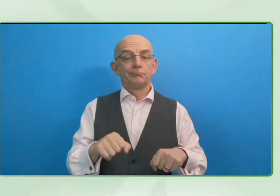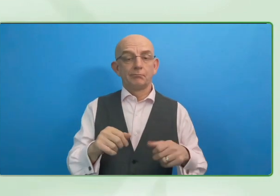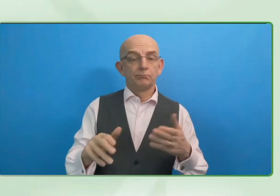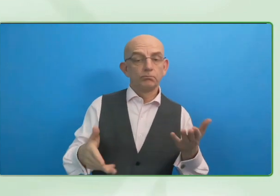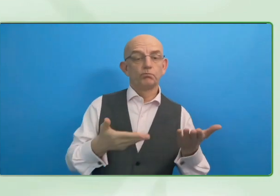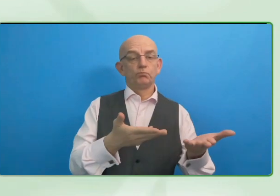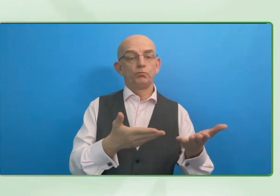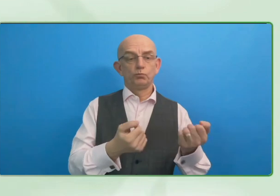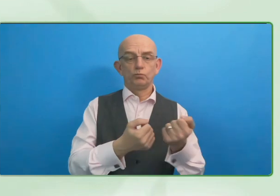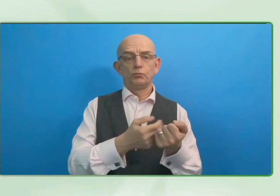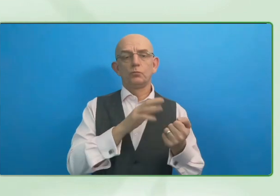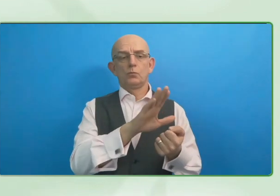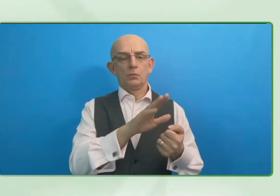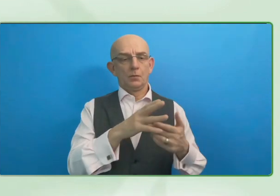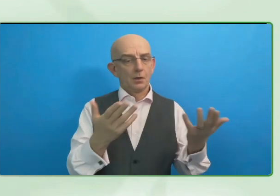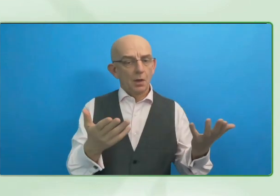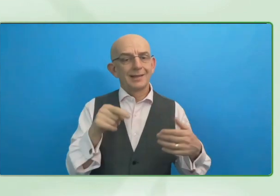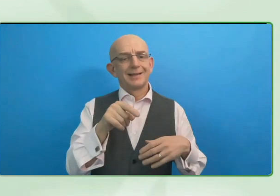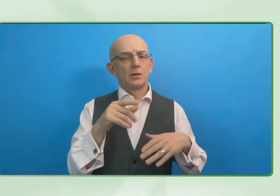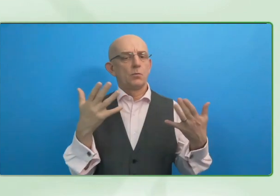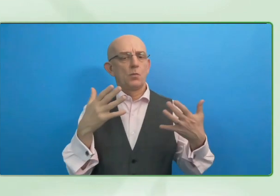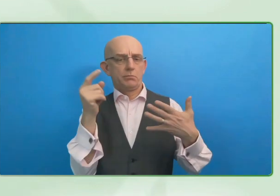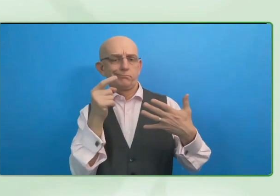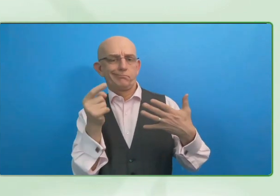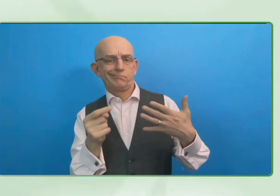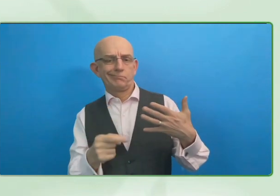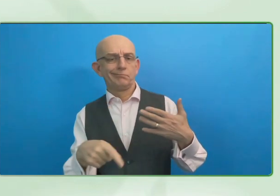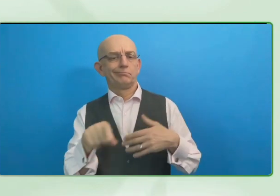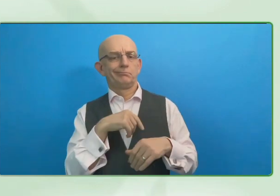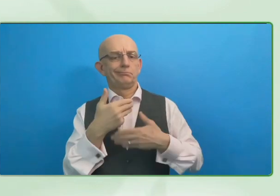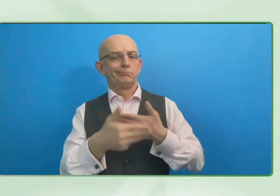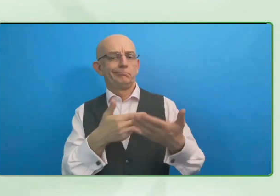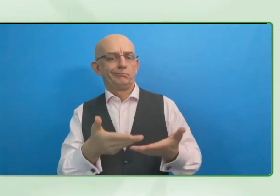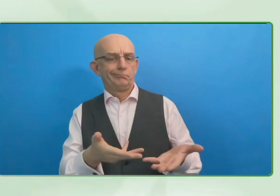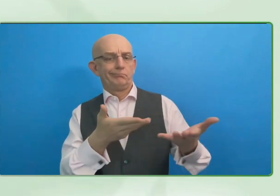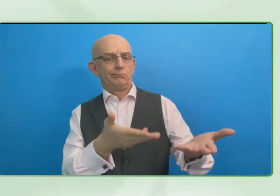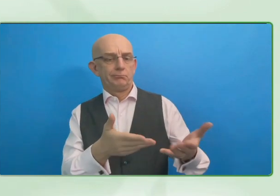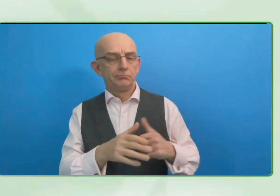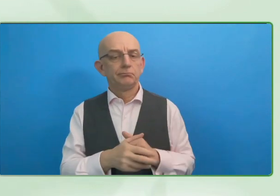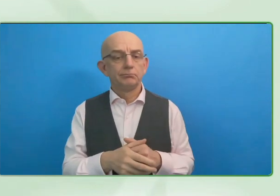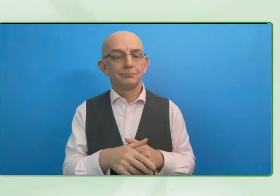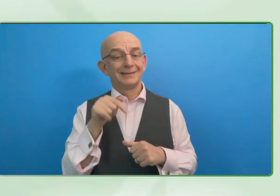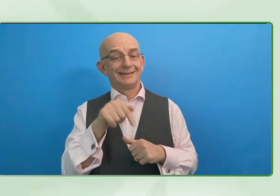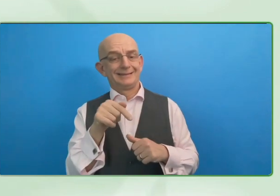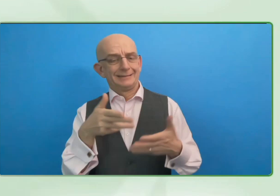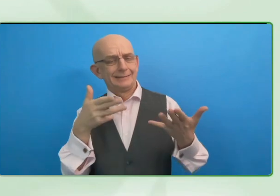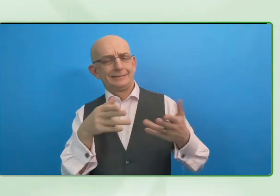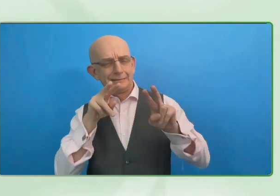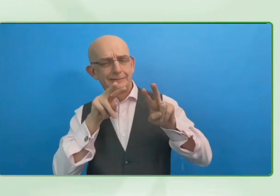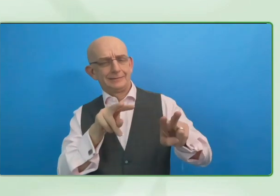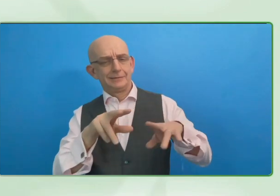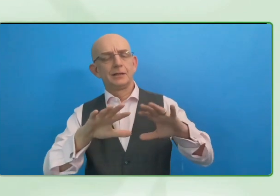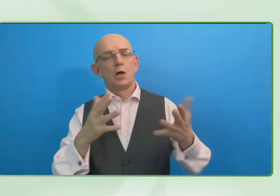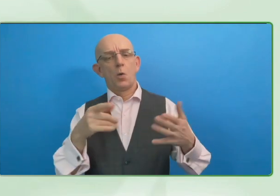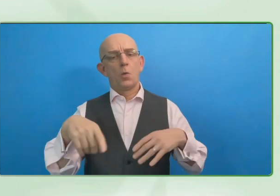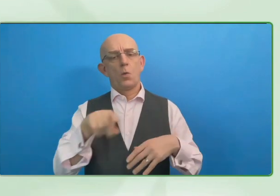their service. And we try to focus on that, and basically we are creating our solution in very